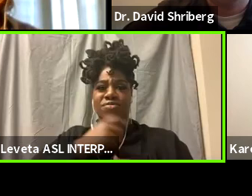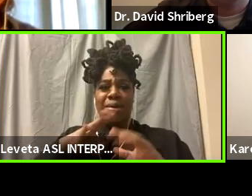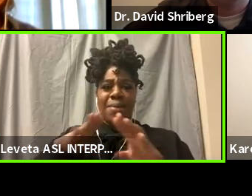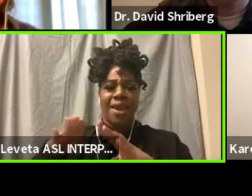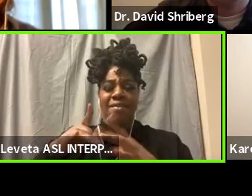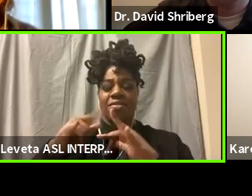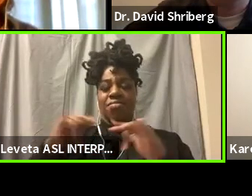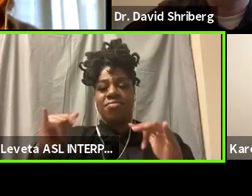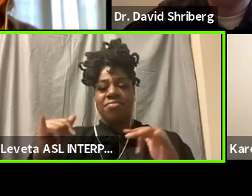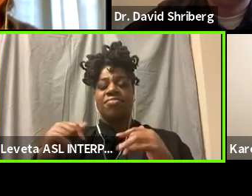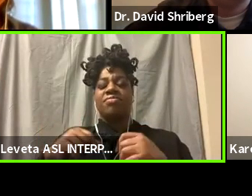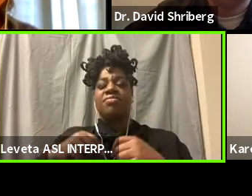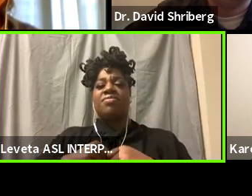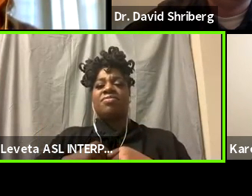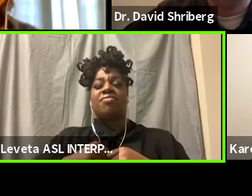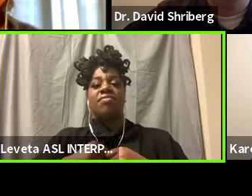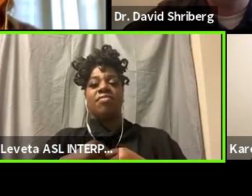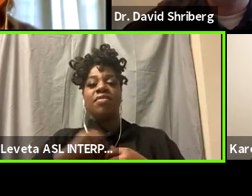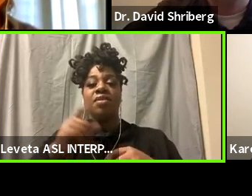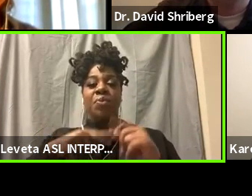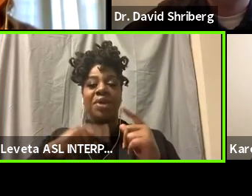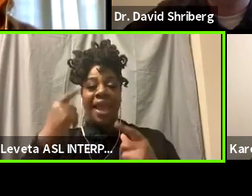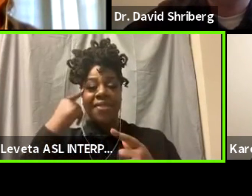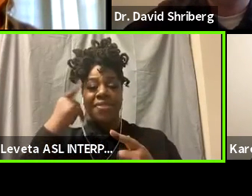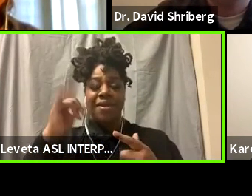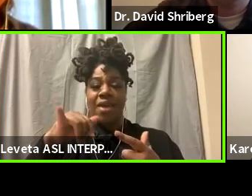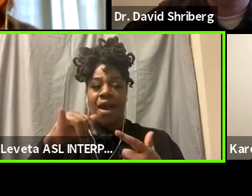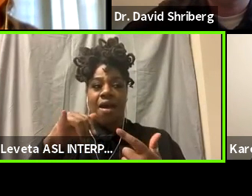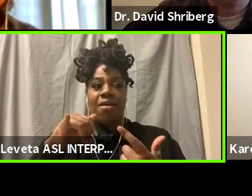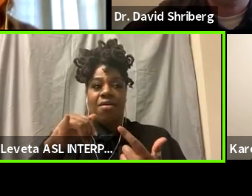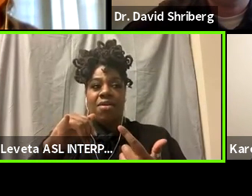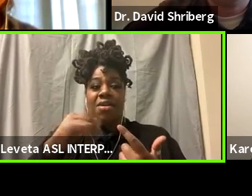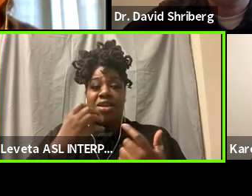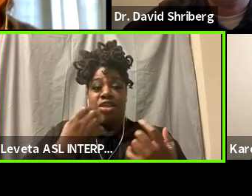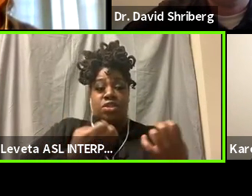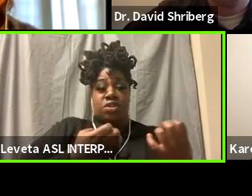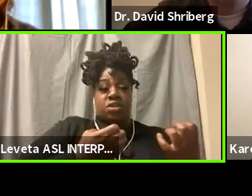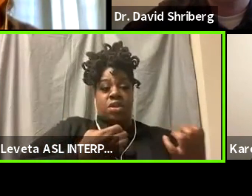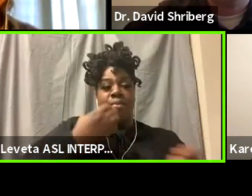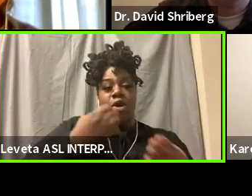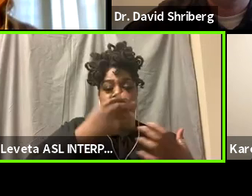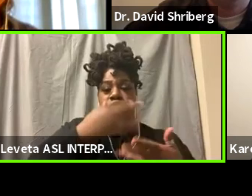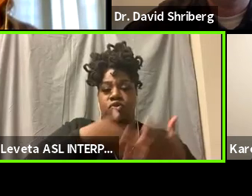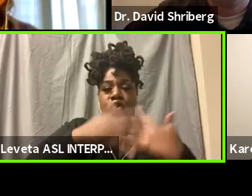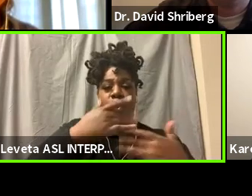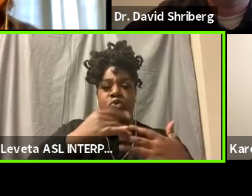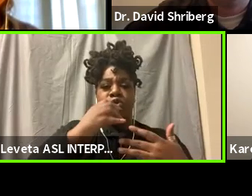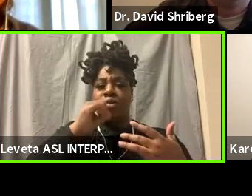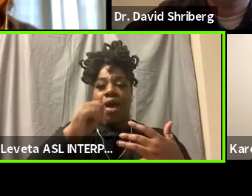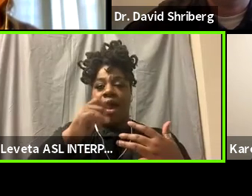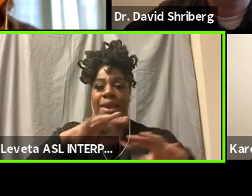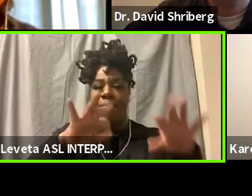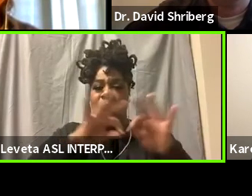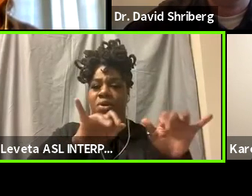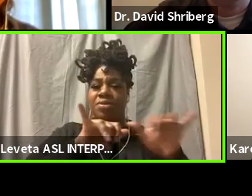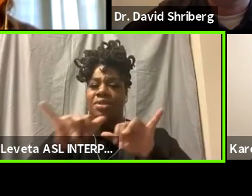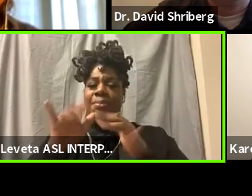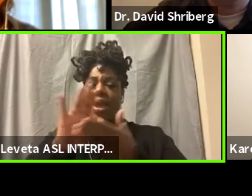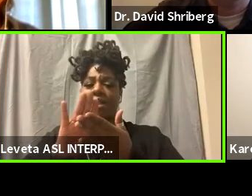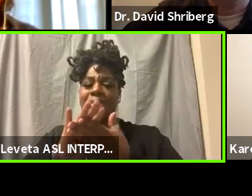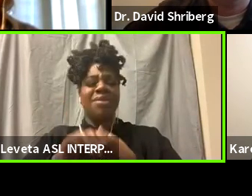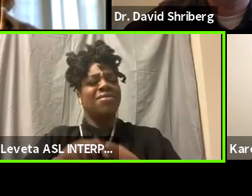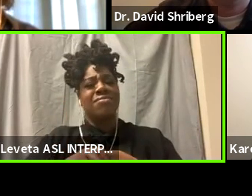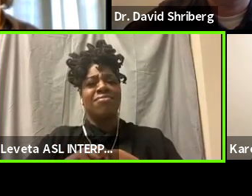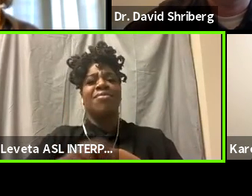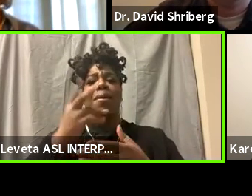emotional stuff isn't as important as academic, because you come to school to learn. You come to school to learn about all of it, because you're not going to be able to function in society without the